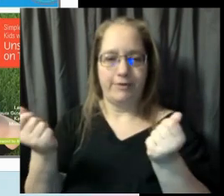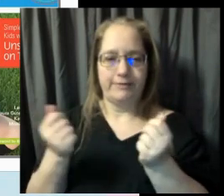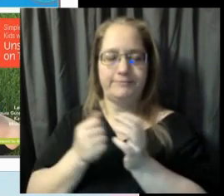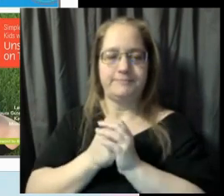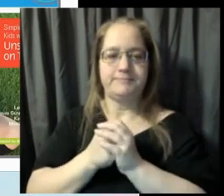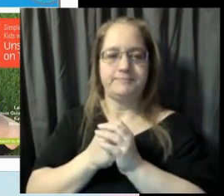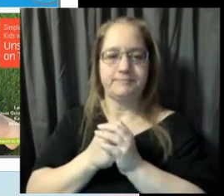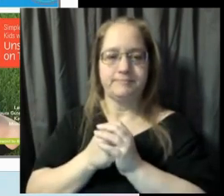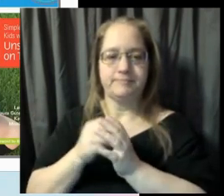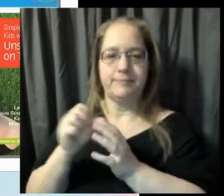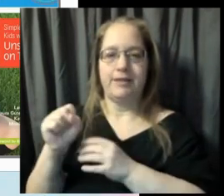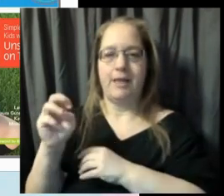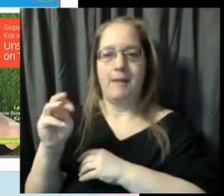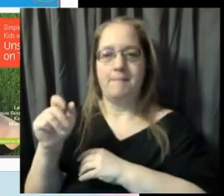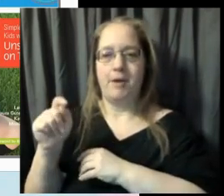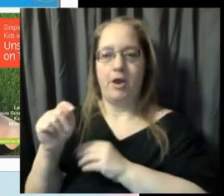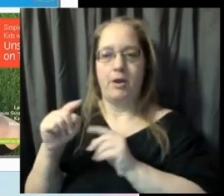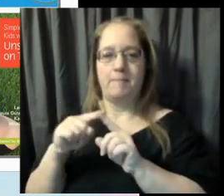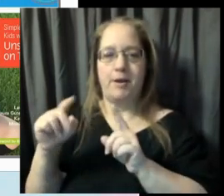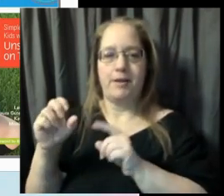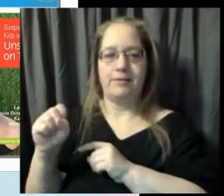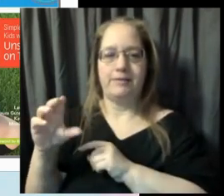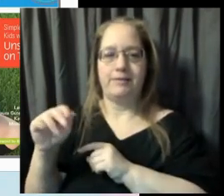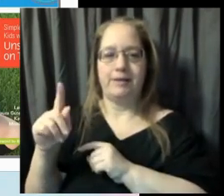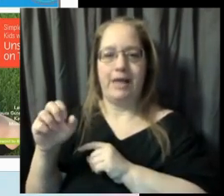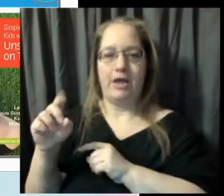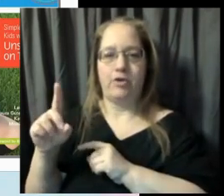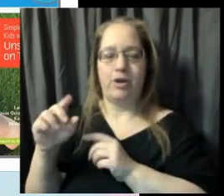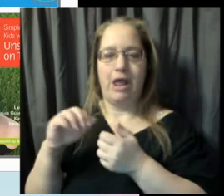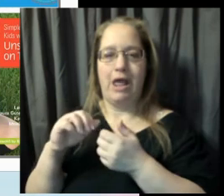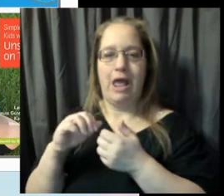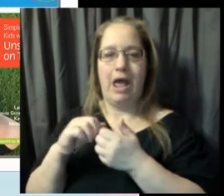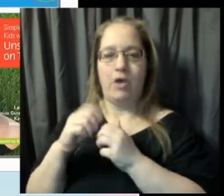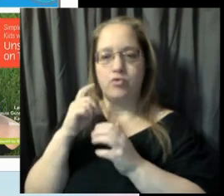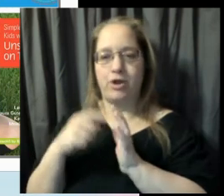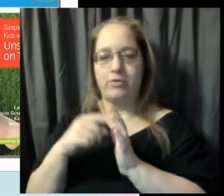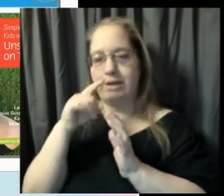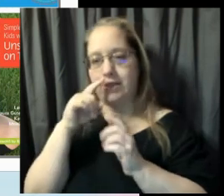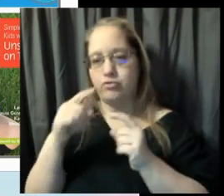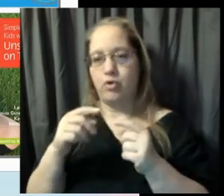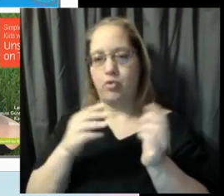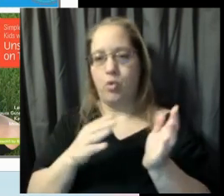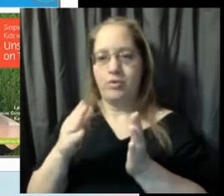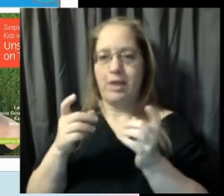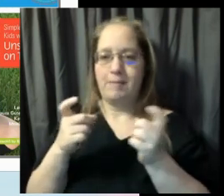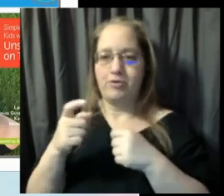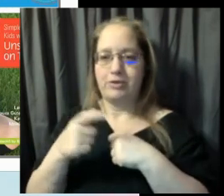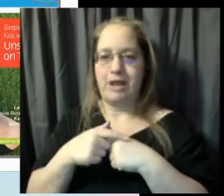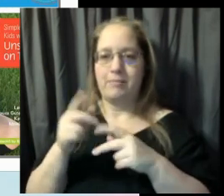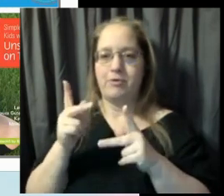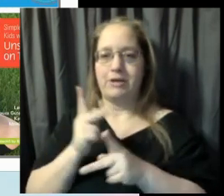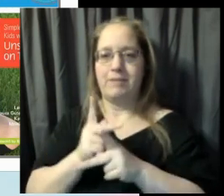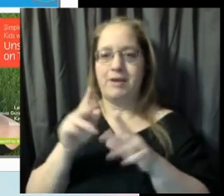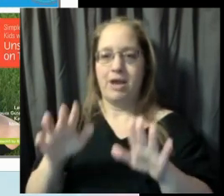problems. Smart But Scattered explains how to recognize when children struggle with organization, managing time, or staying